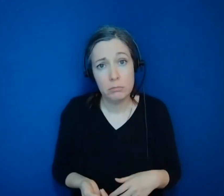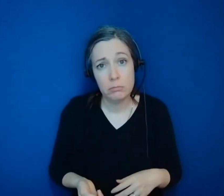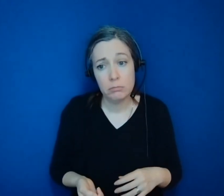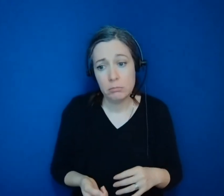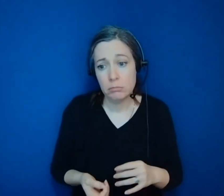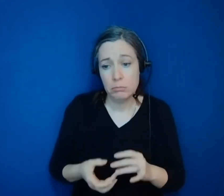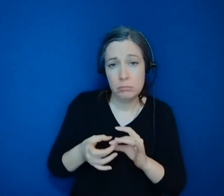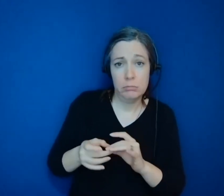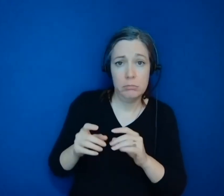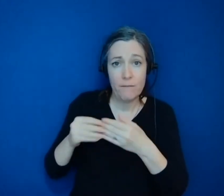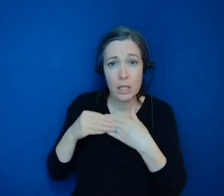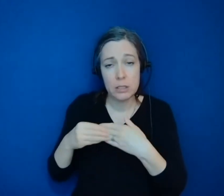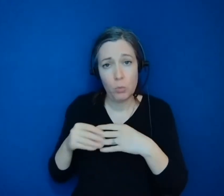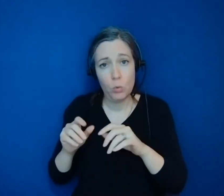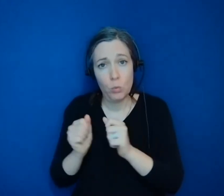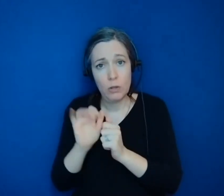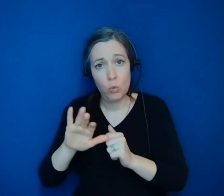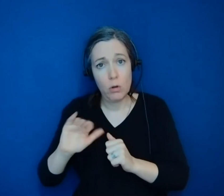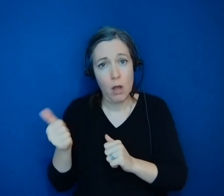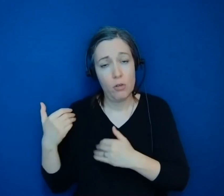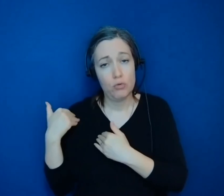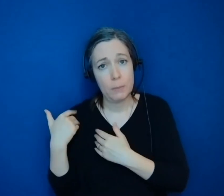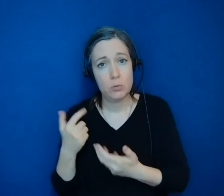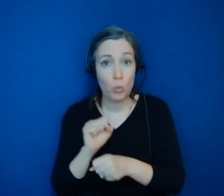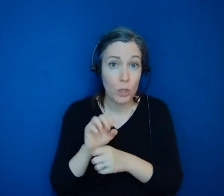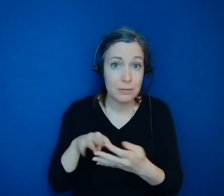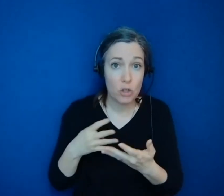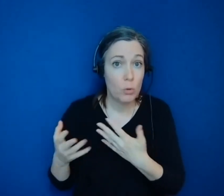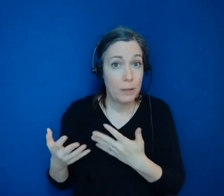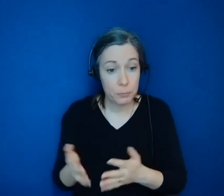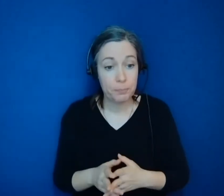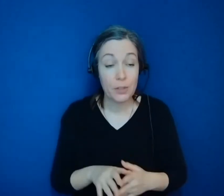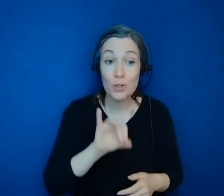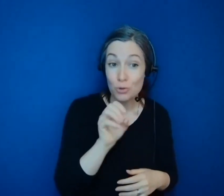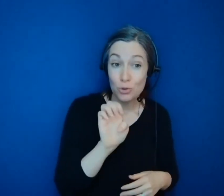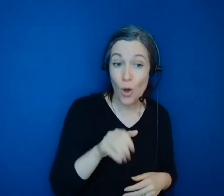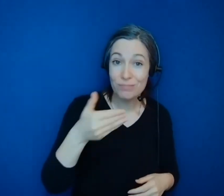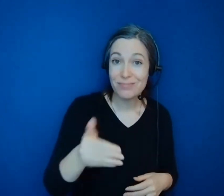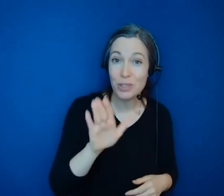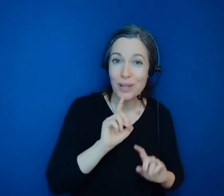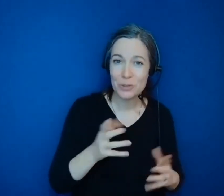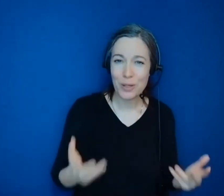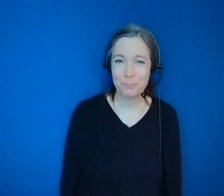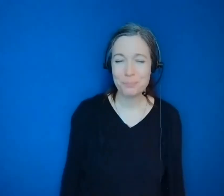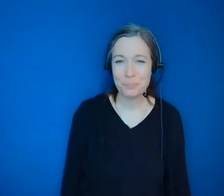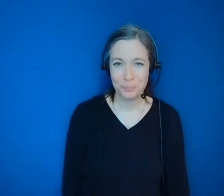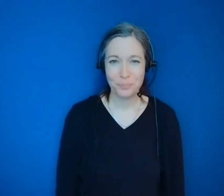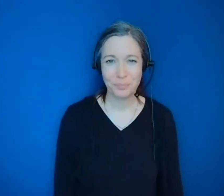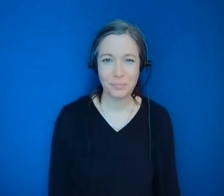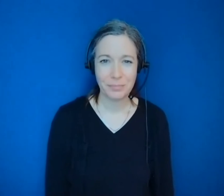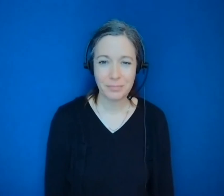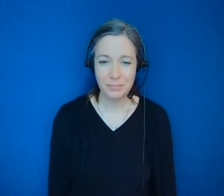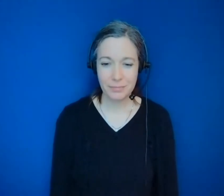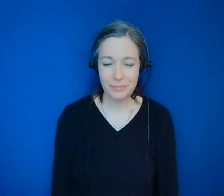obligations and that's a really good point. So Joe what's your answer to that question what's the biggest difference that you see